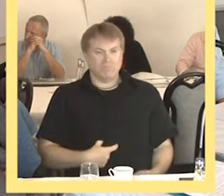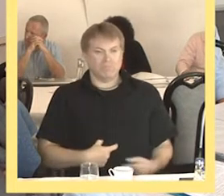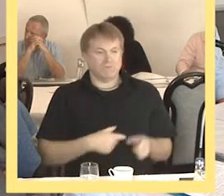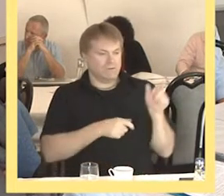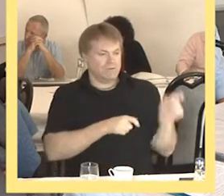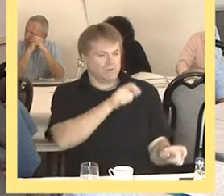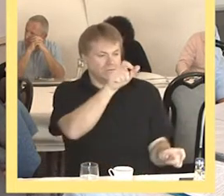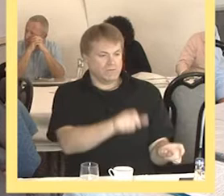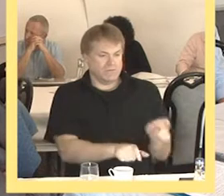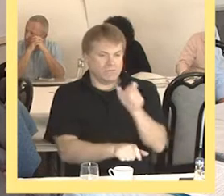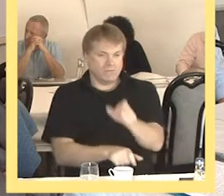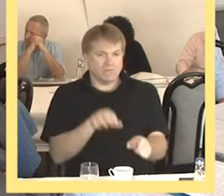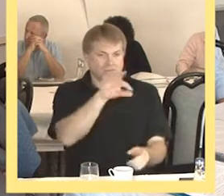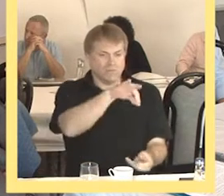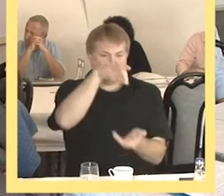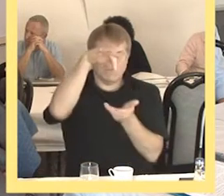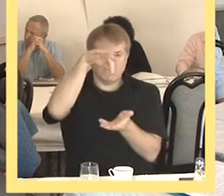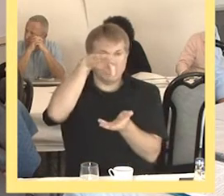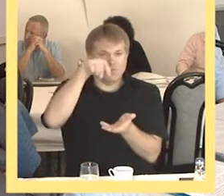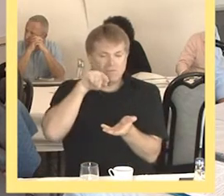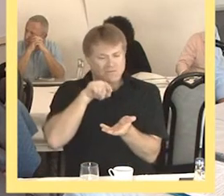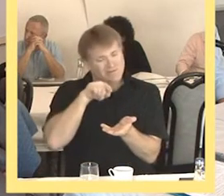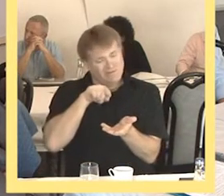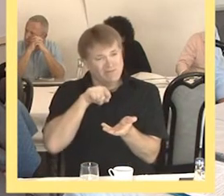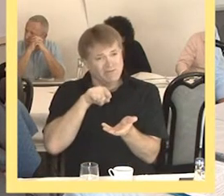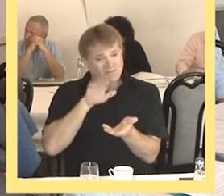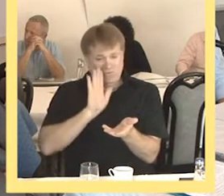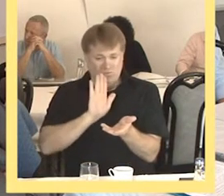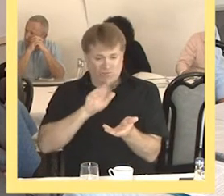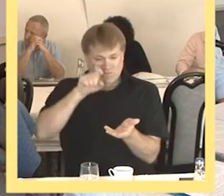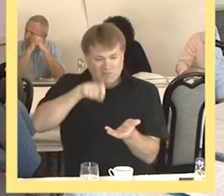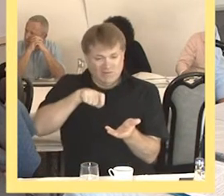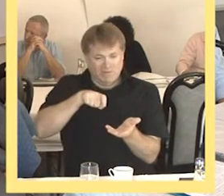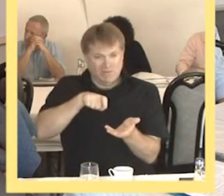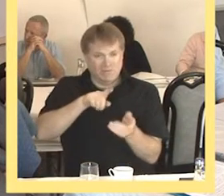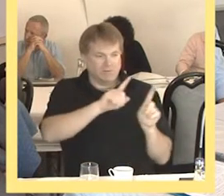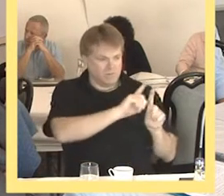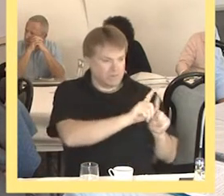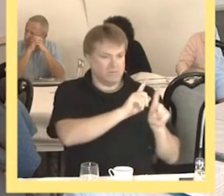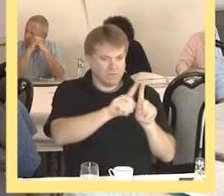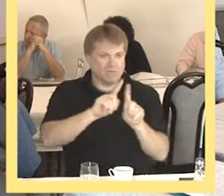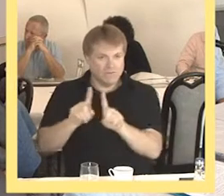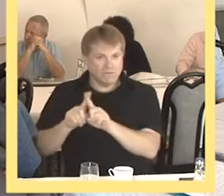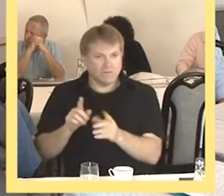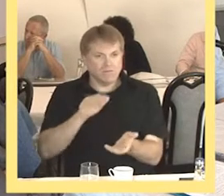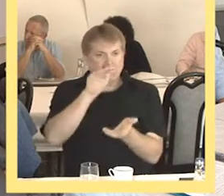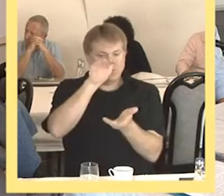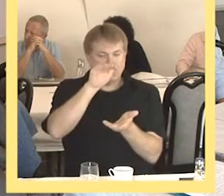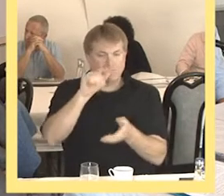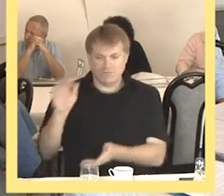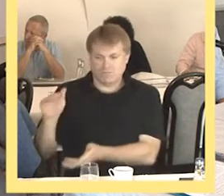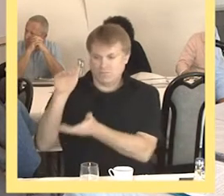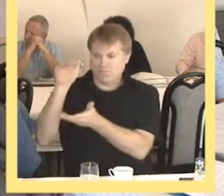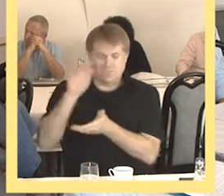fulfilled by different measures, different strategies, and sometimes maybe